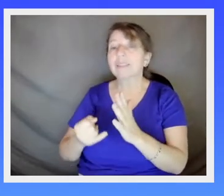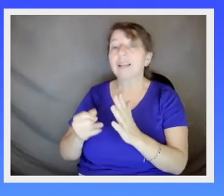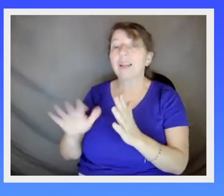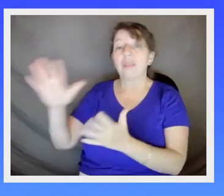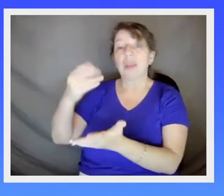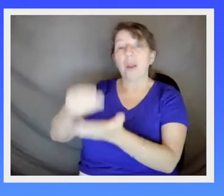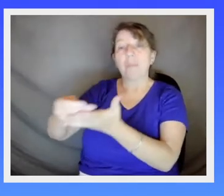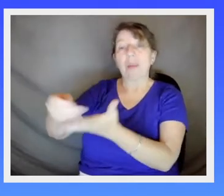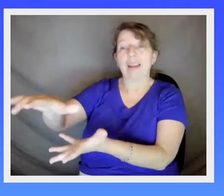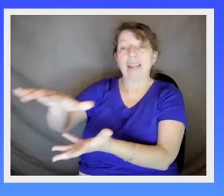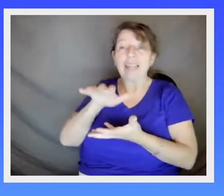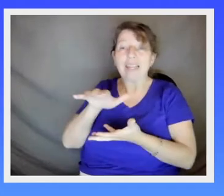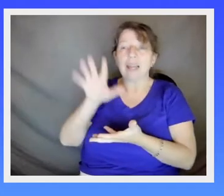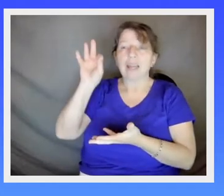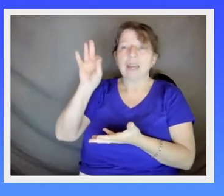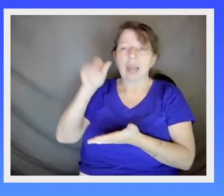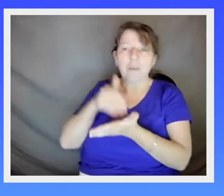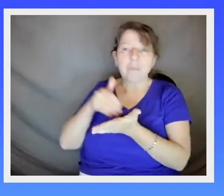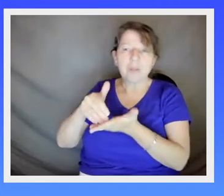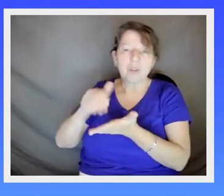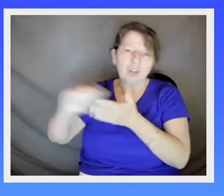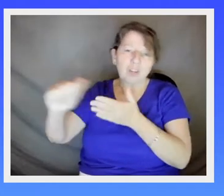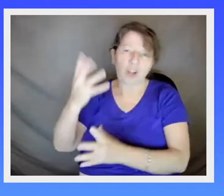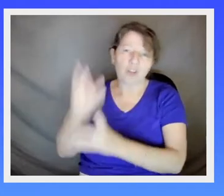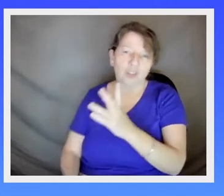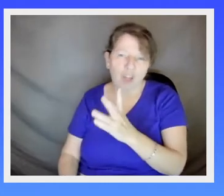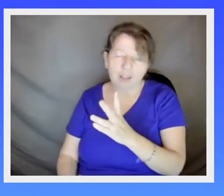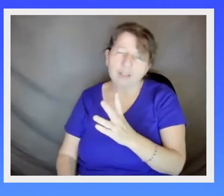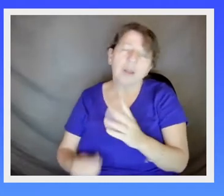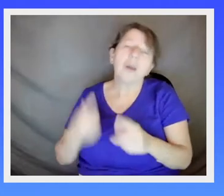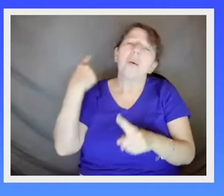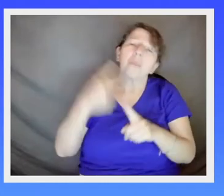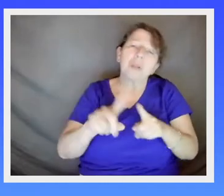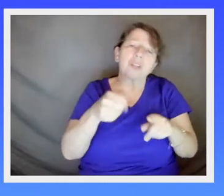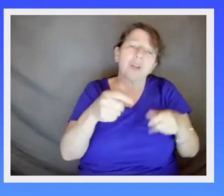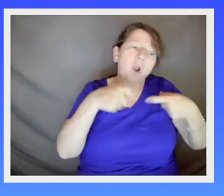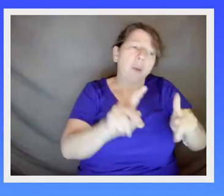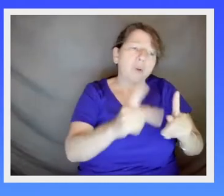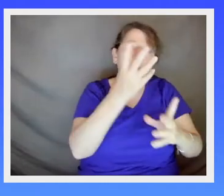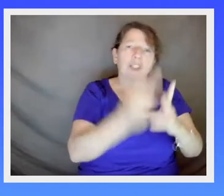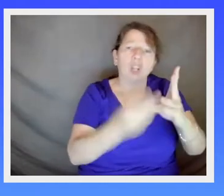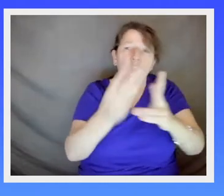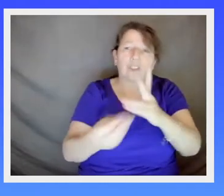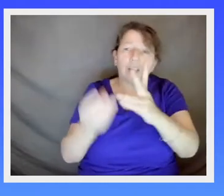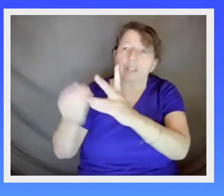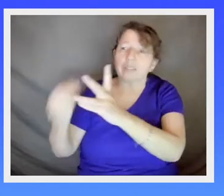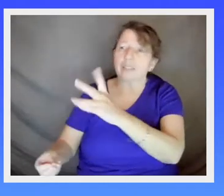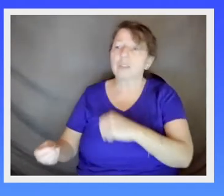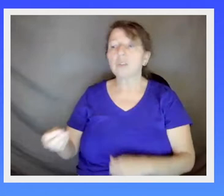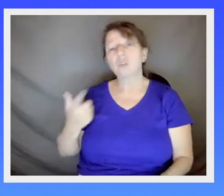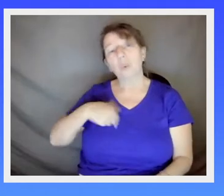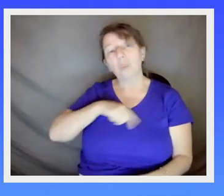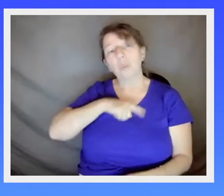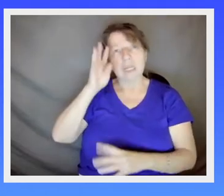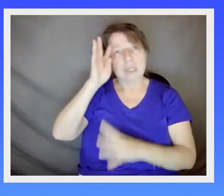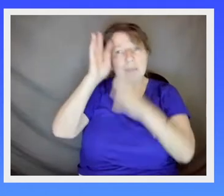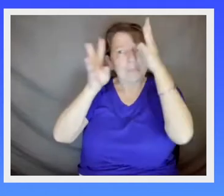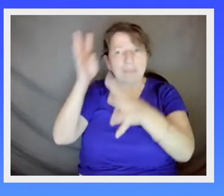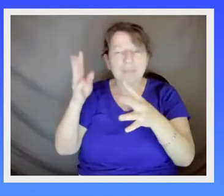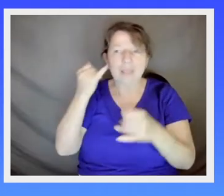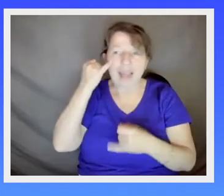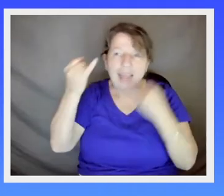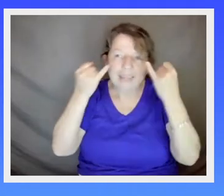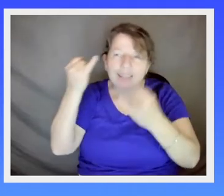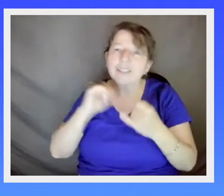and countless opportunities over the last year and a half. Solutions need to go beyond what's always been done. They need